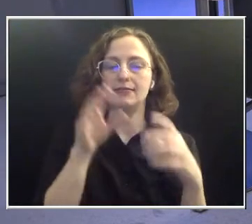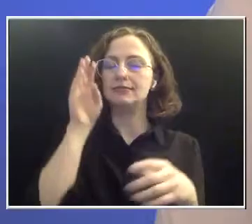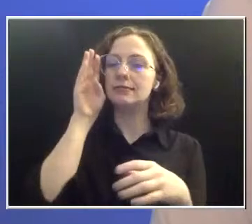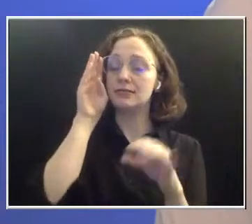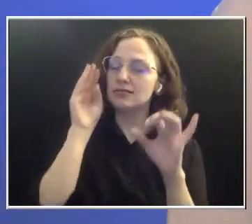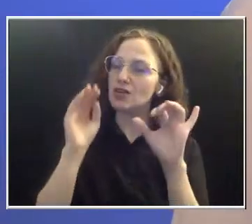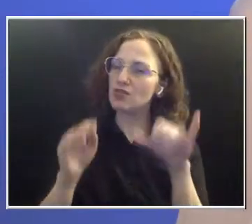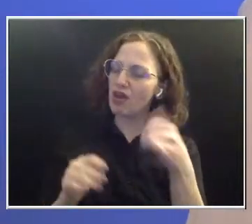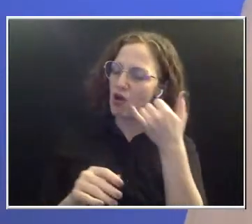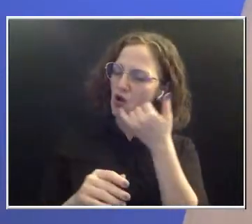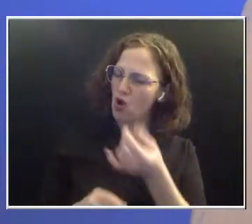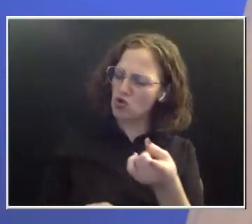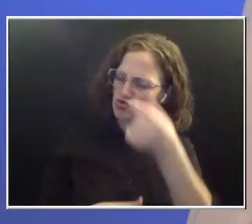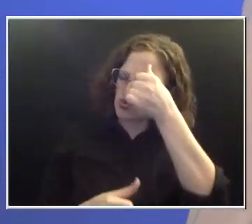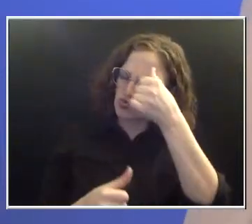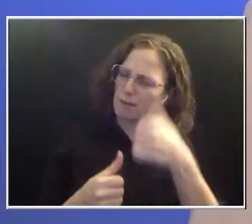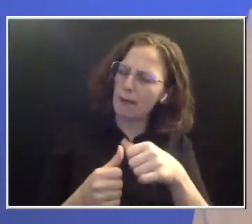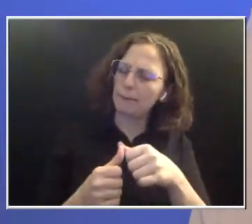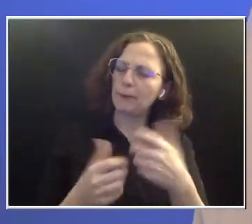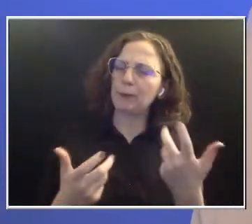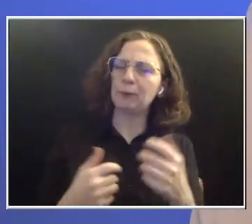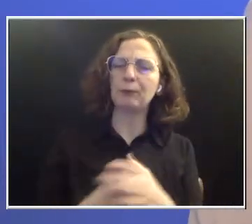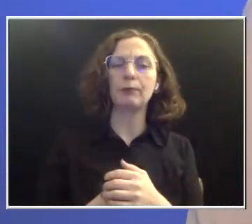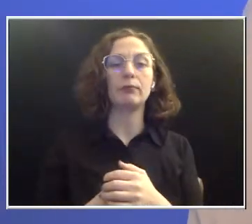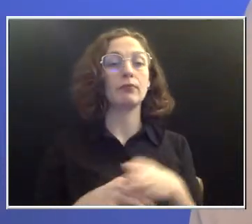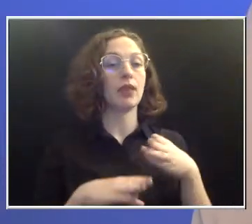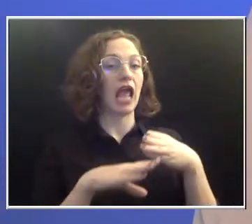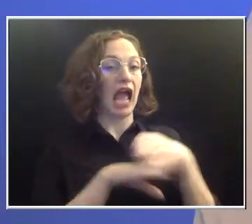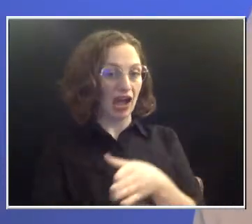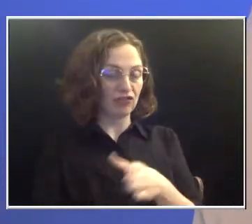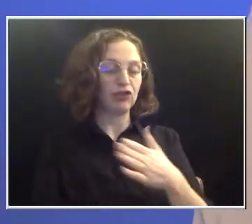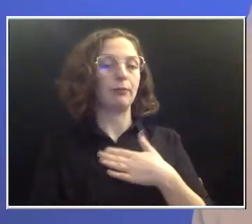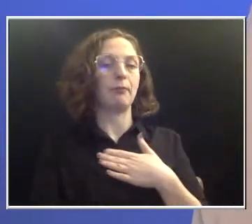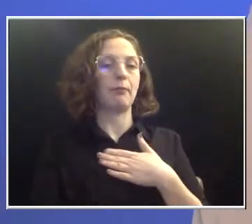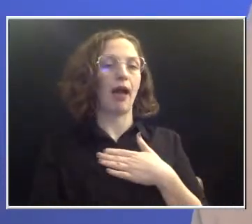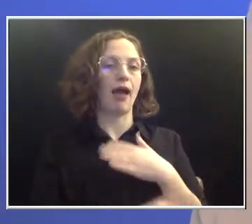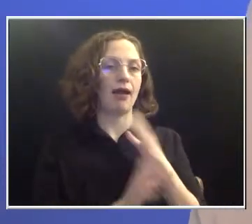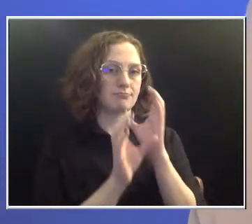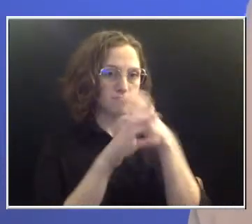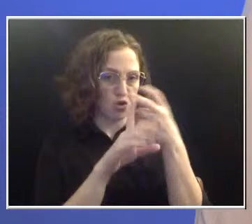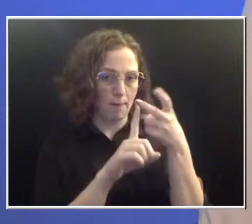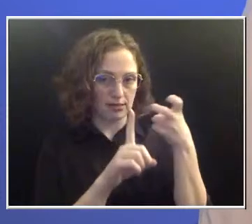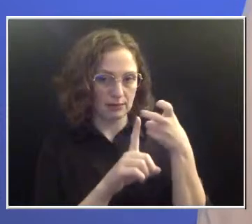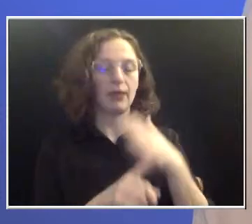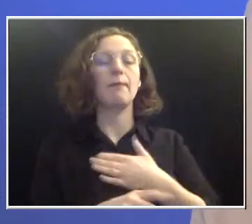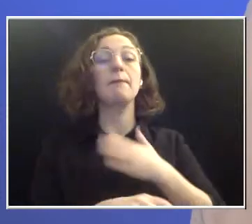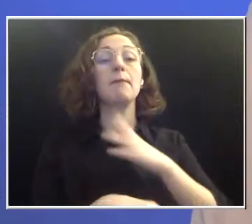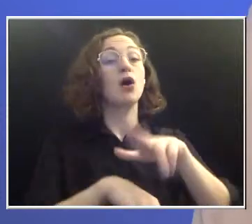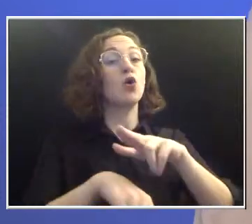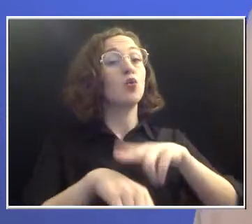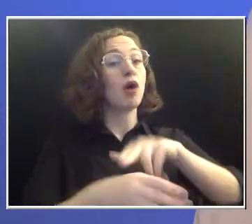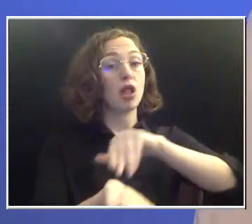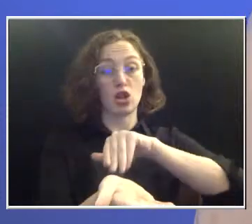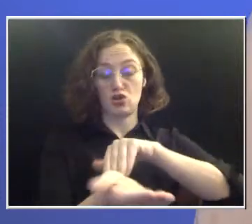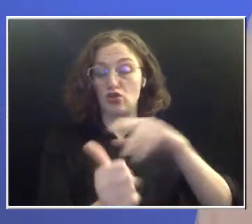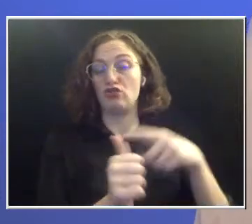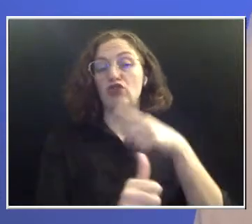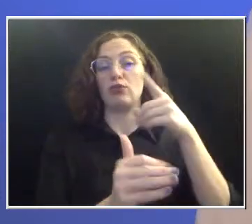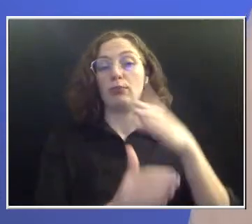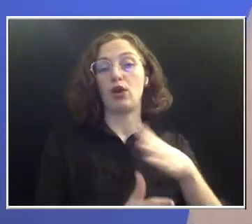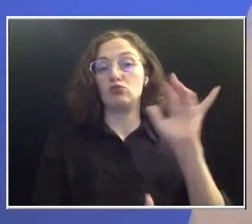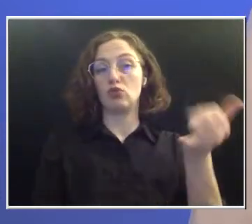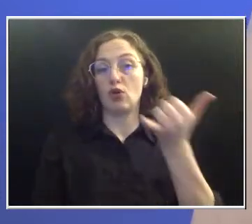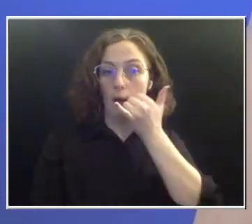colposcopy, my regular doctor was actually the first call I got, and she told me, you know, there are a lot of precancerous